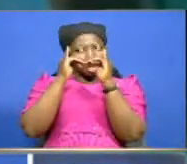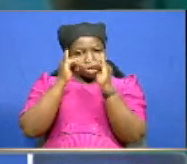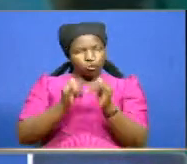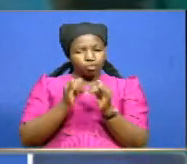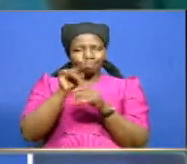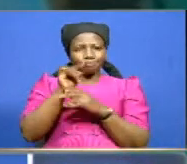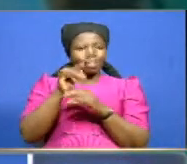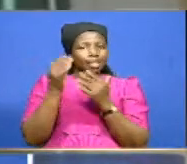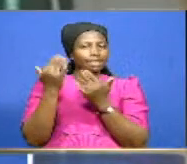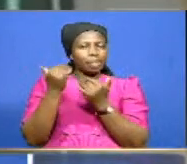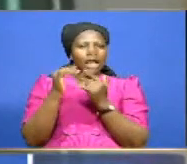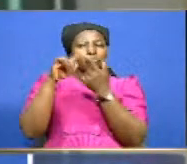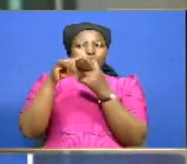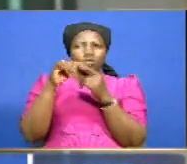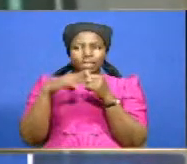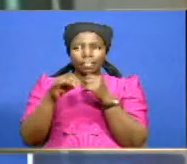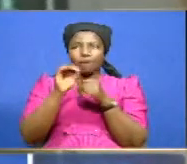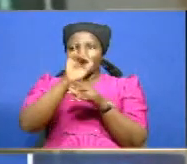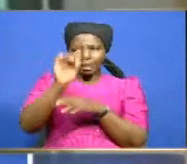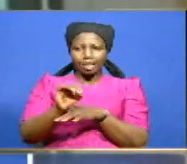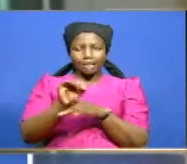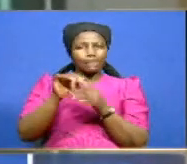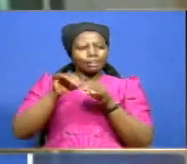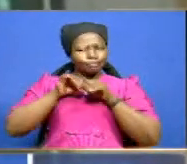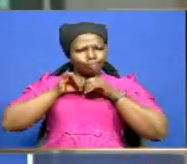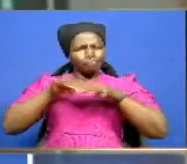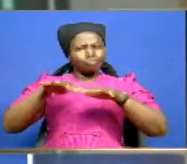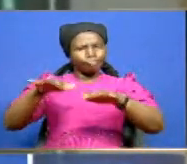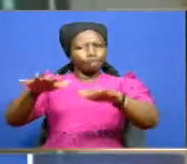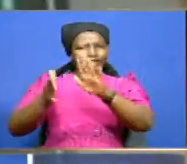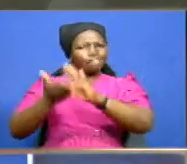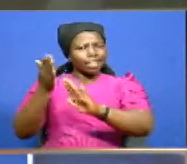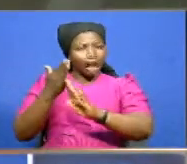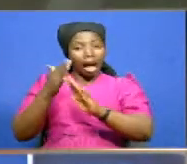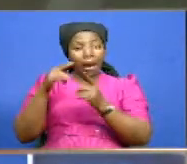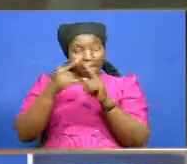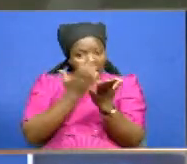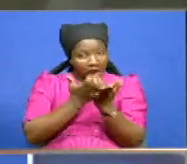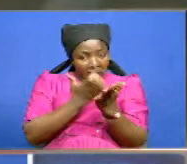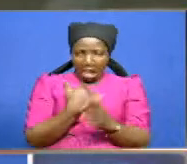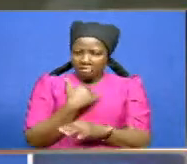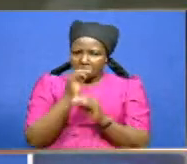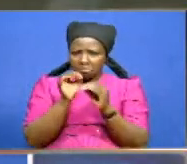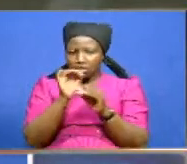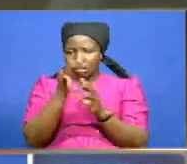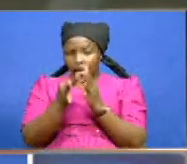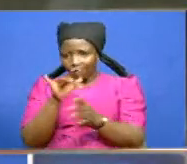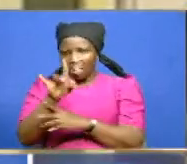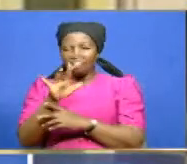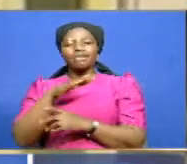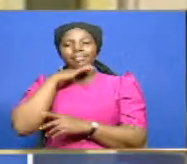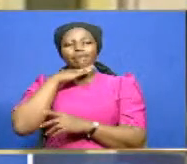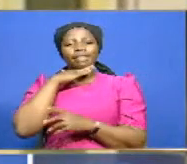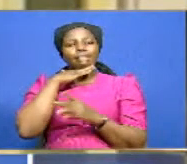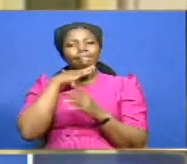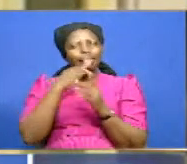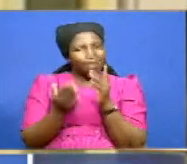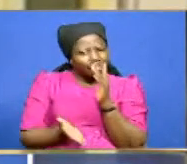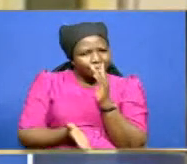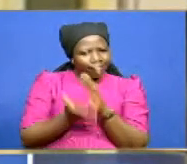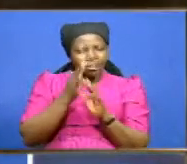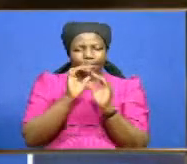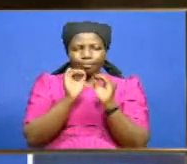to 70% more transmissible, but there is no evidence that it is more deadly. On the same breath, the government has ruled